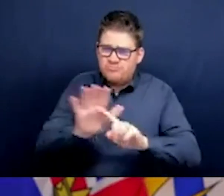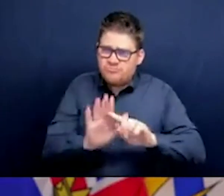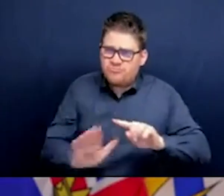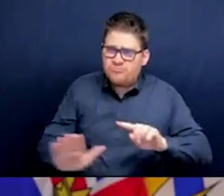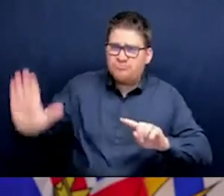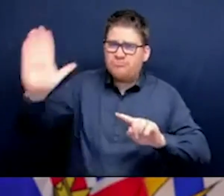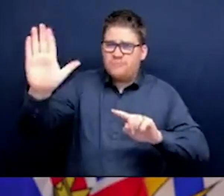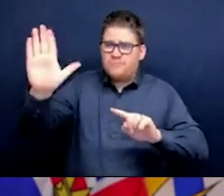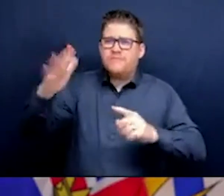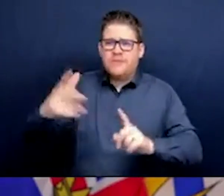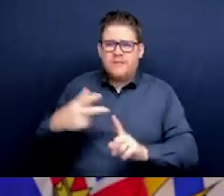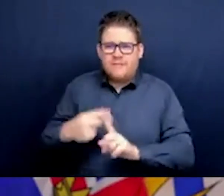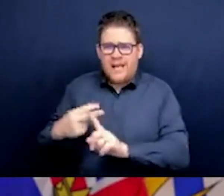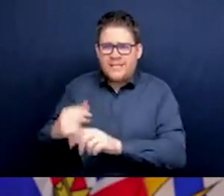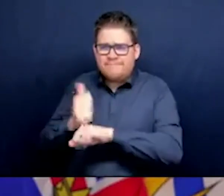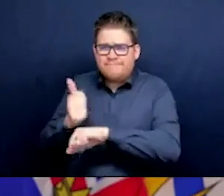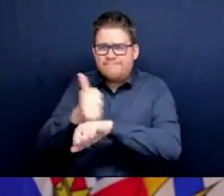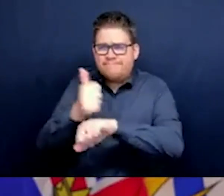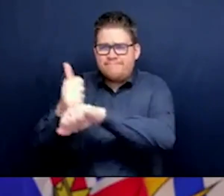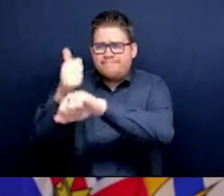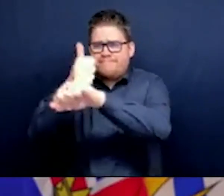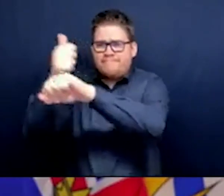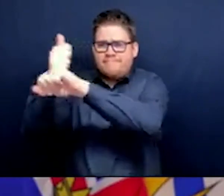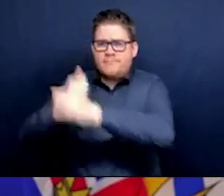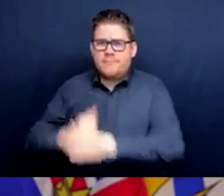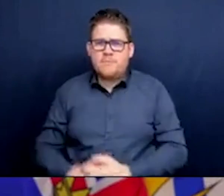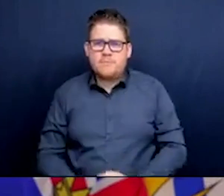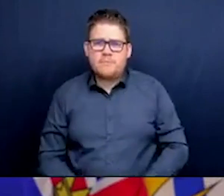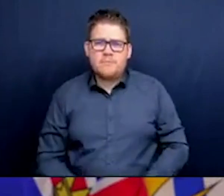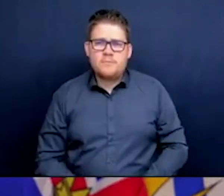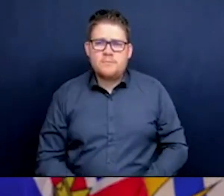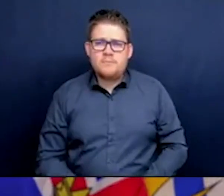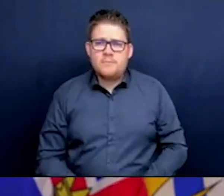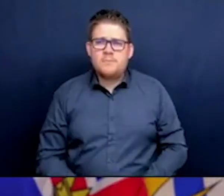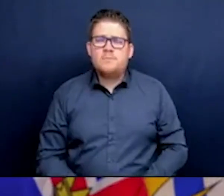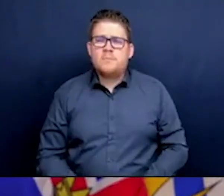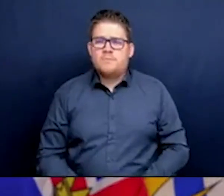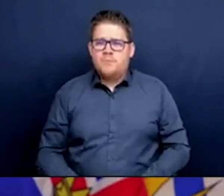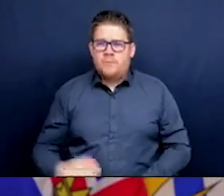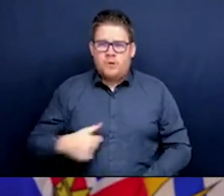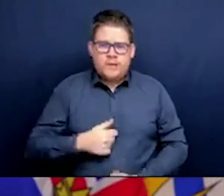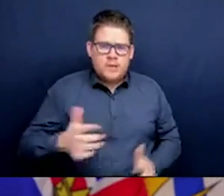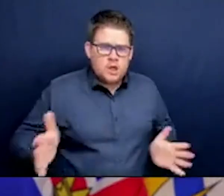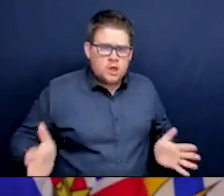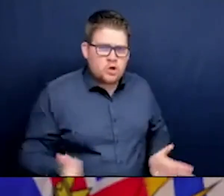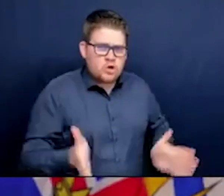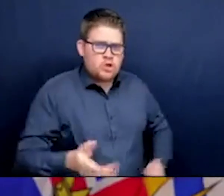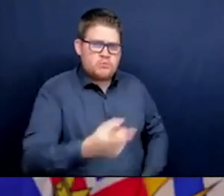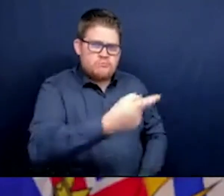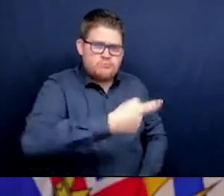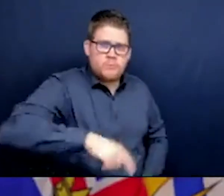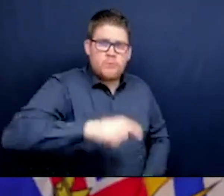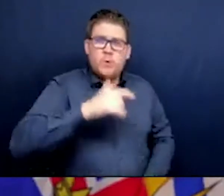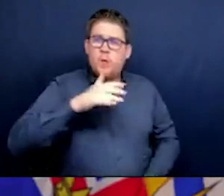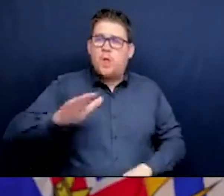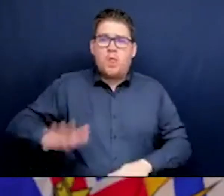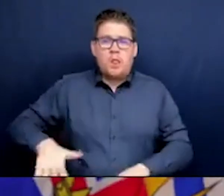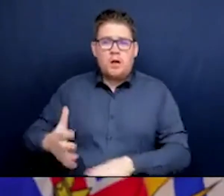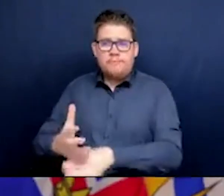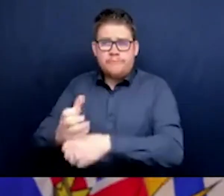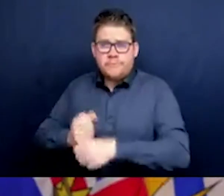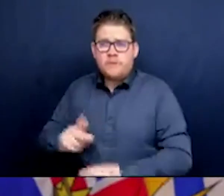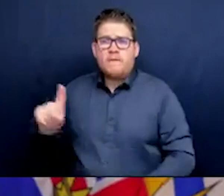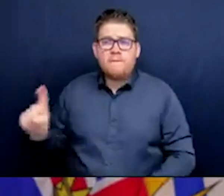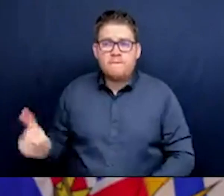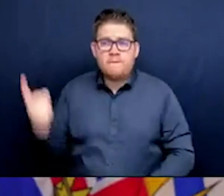pharmacy, some from health authorities in community pharmacy, and we encourage everyone. Haven't got your first dose, get your first dose. And happily, I'm happy to